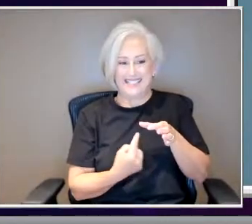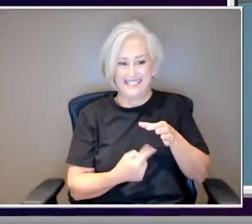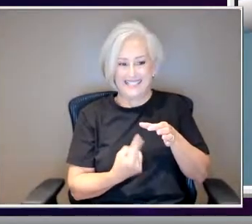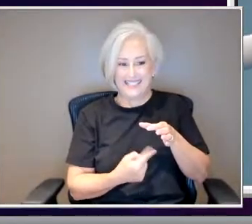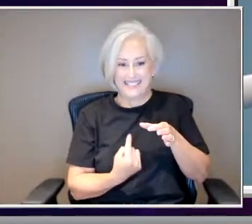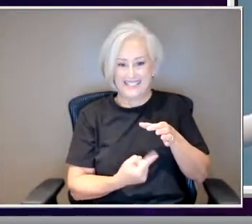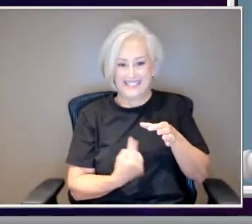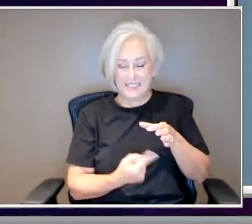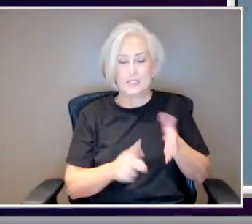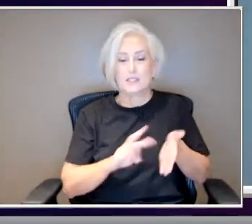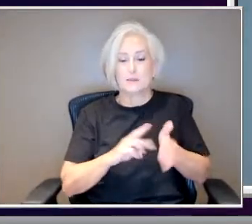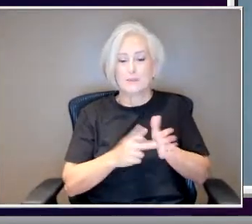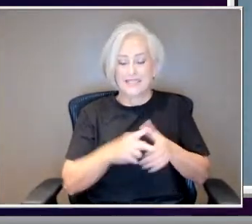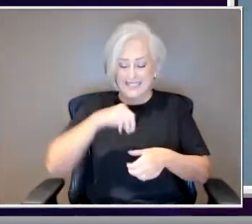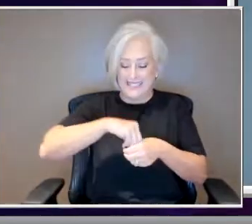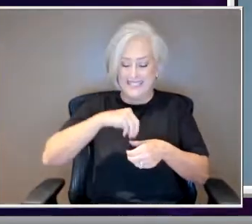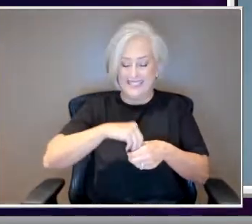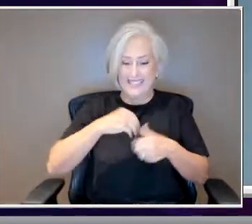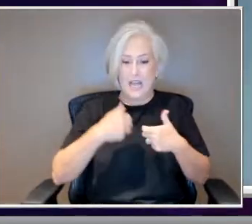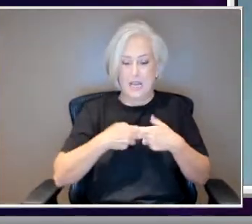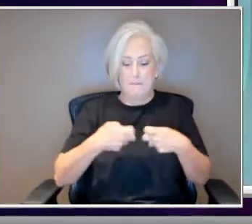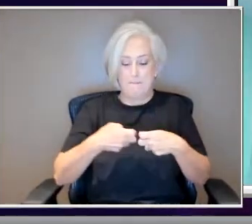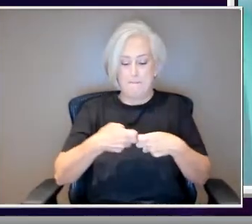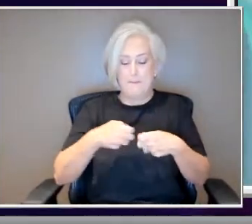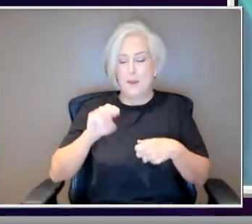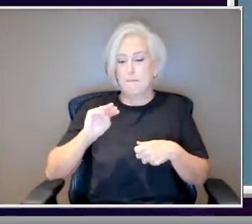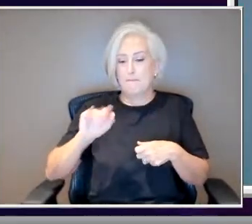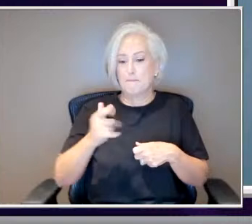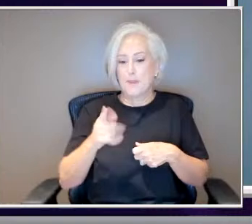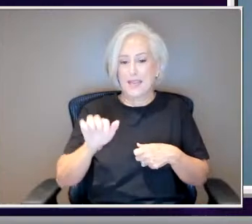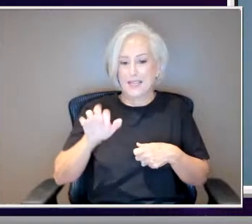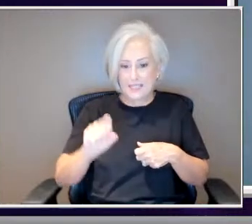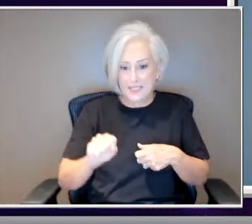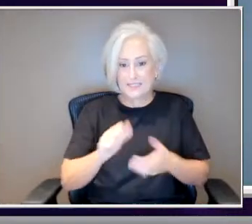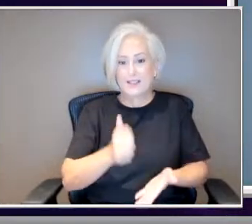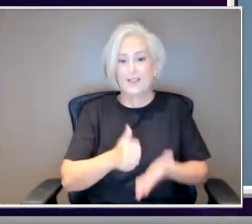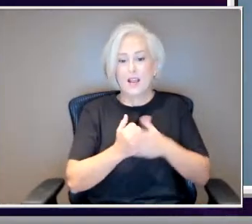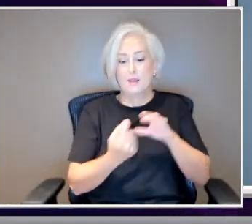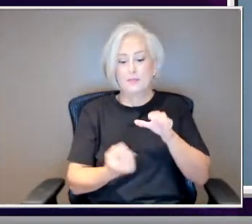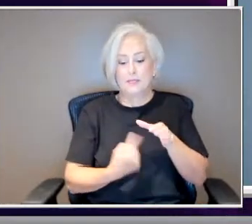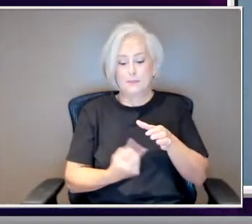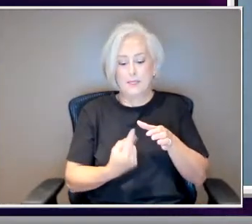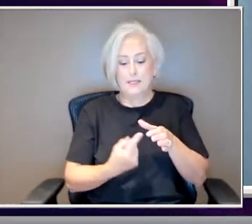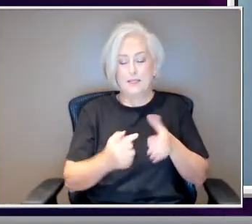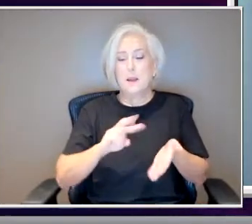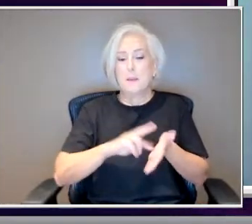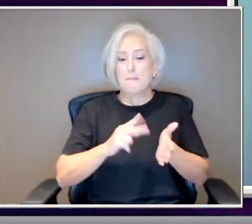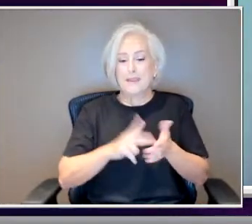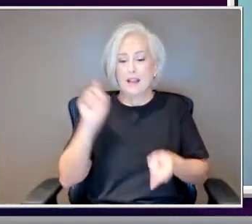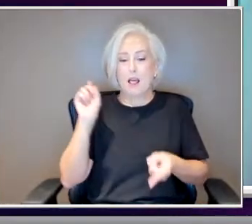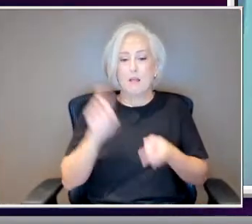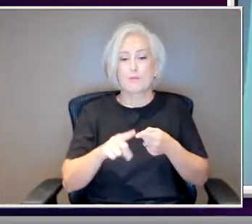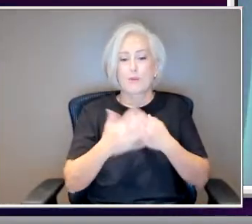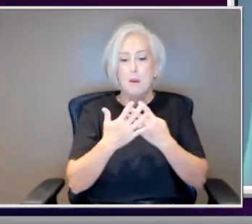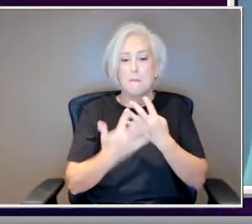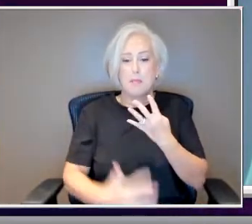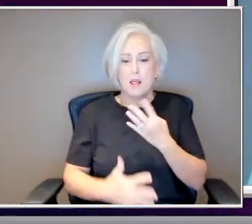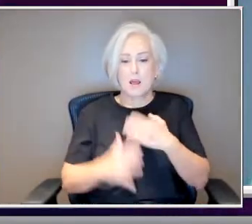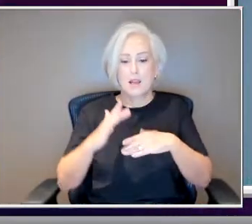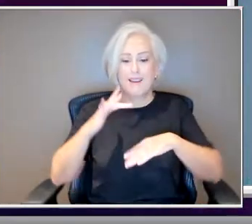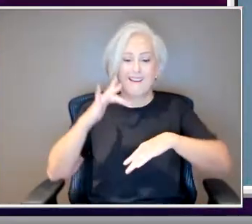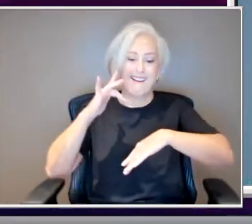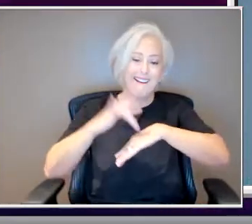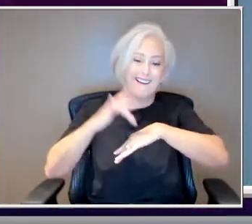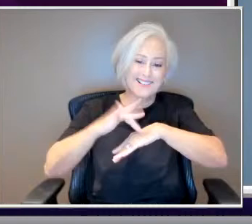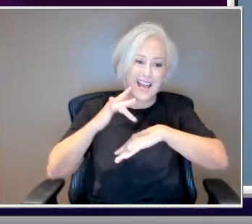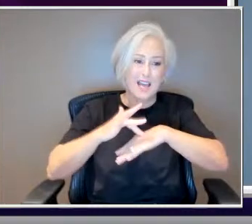houses magnets that lift an impeller and spins this around so that there's less blood contact. And this is very what they call hemocompatible,